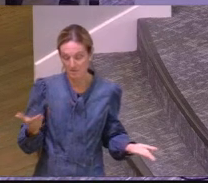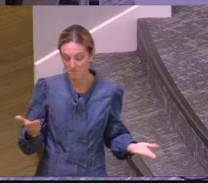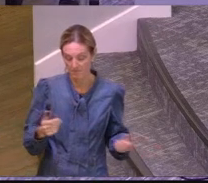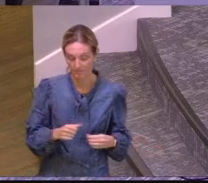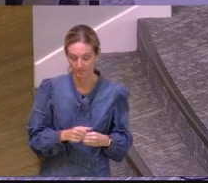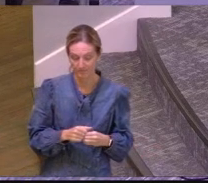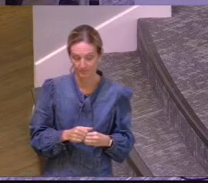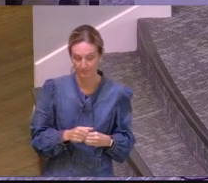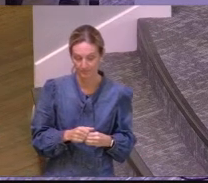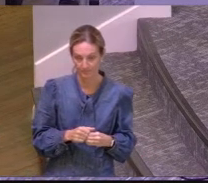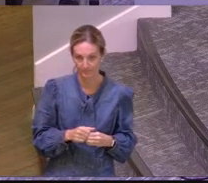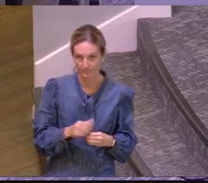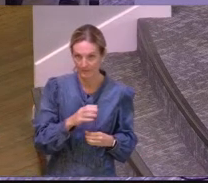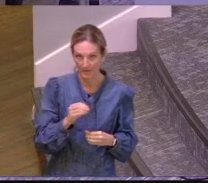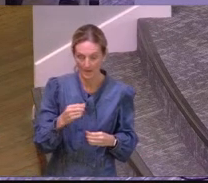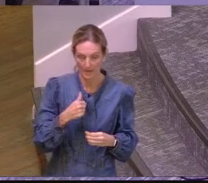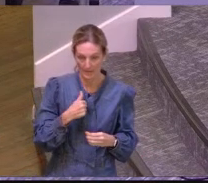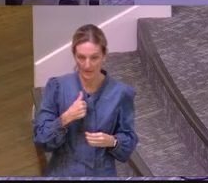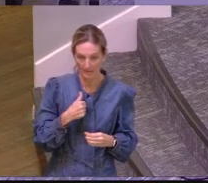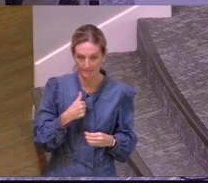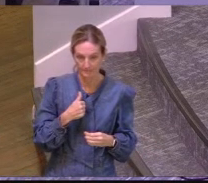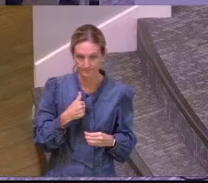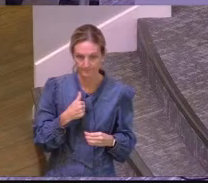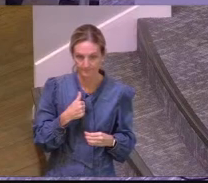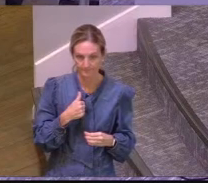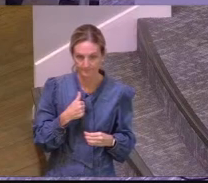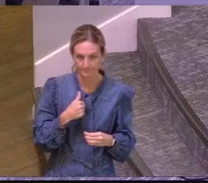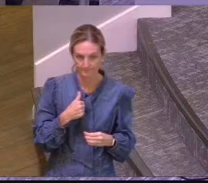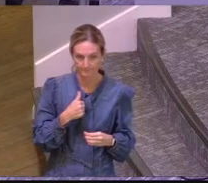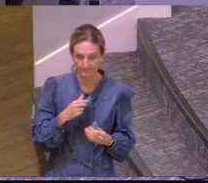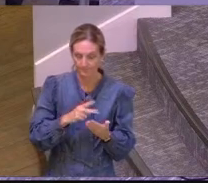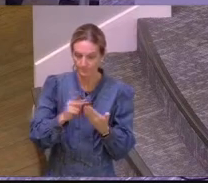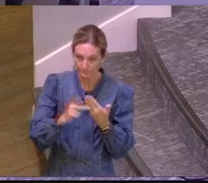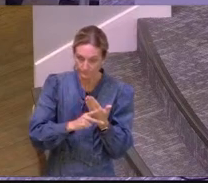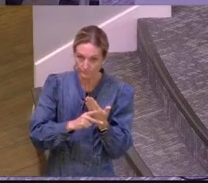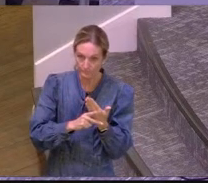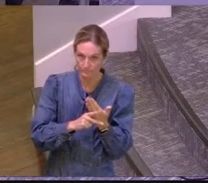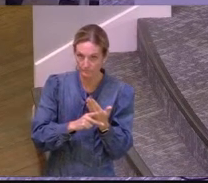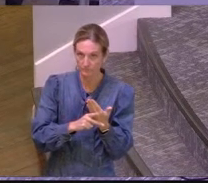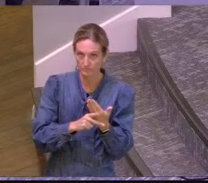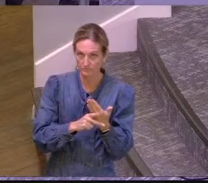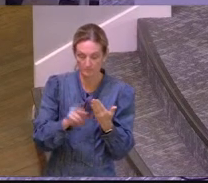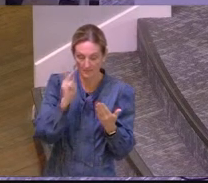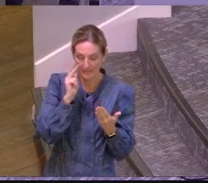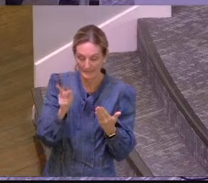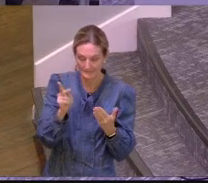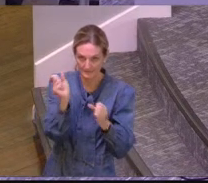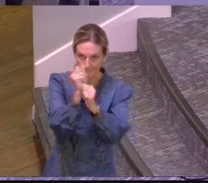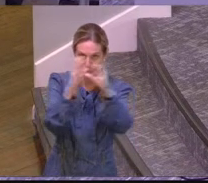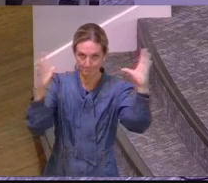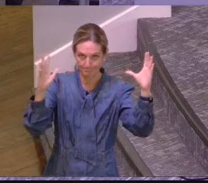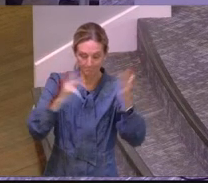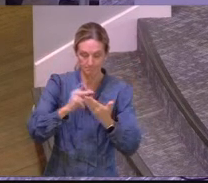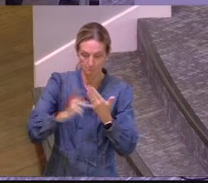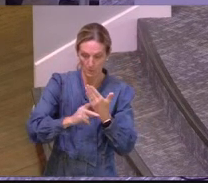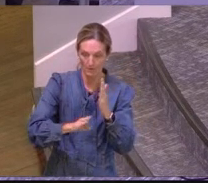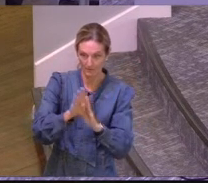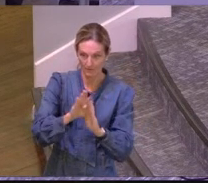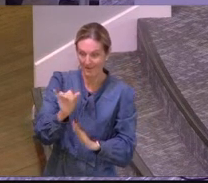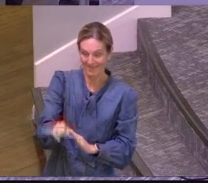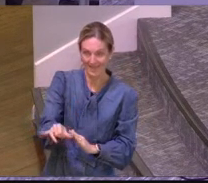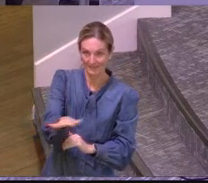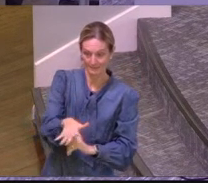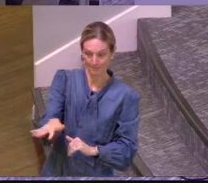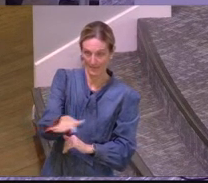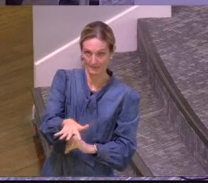I close my eyes and I look at a program that's developed not only in the space, but